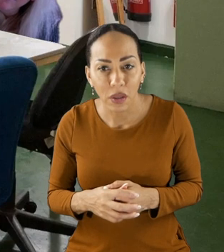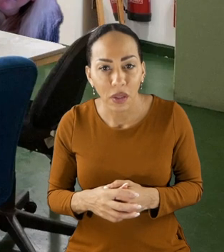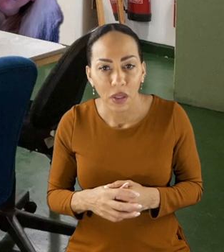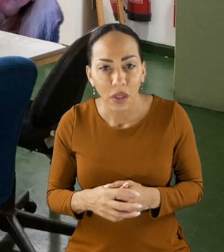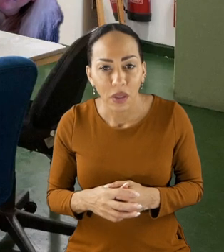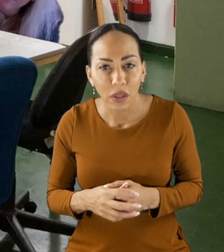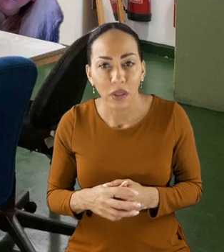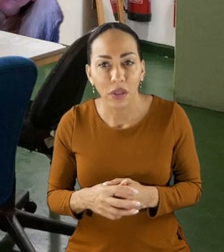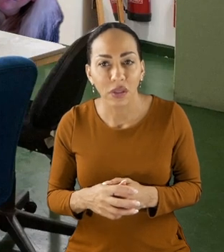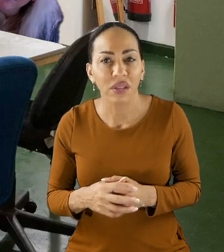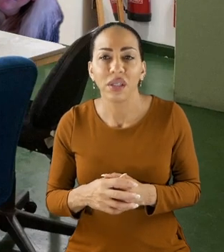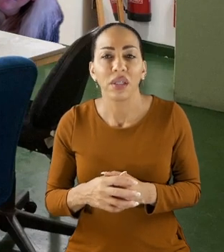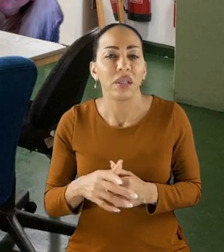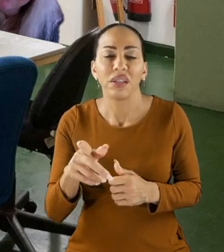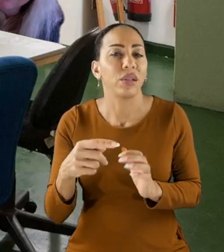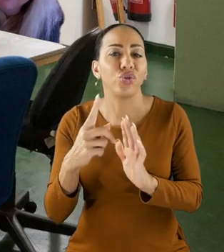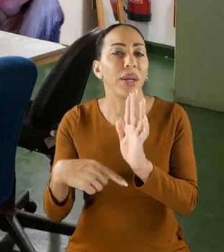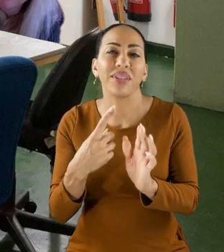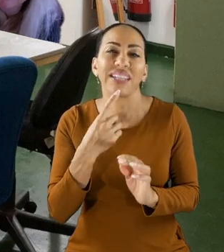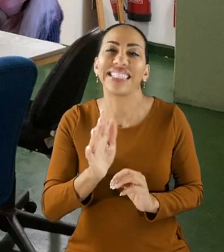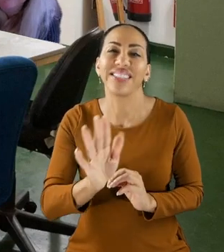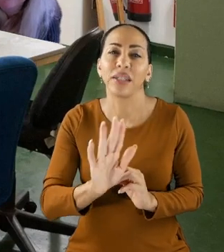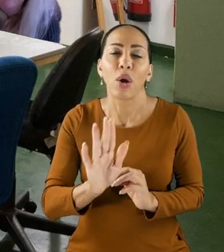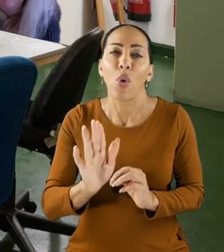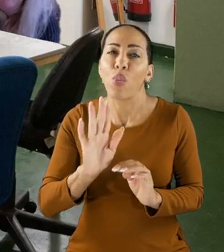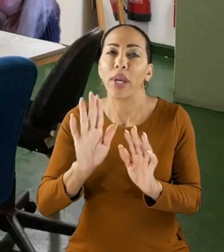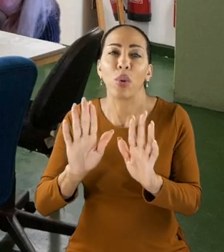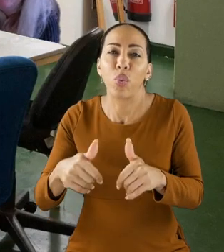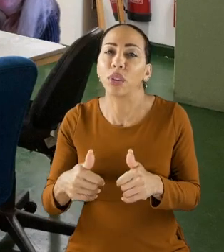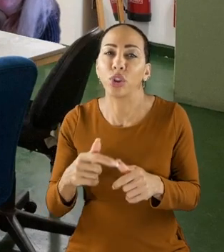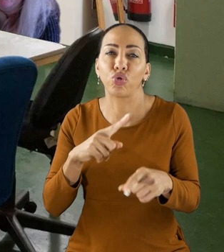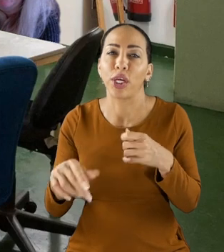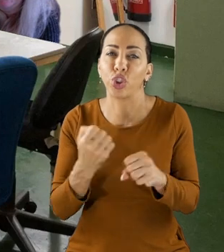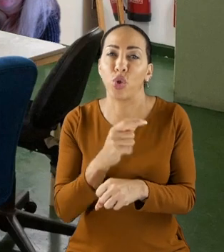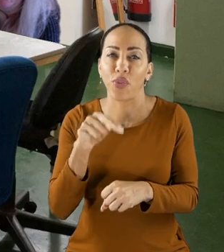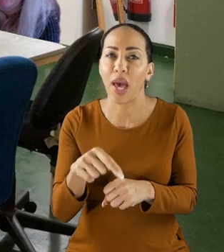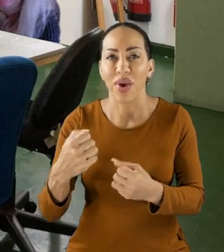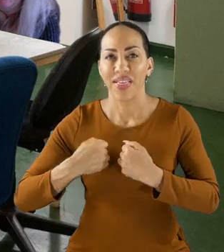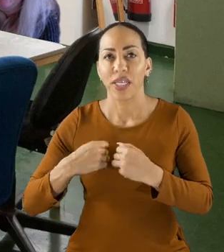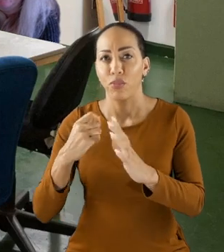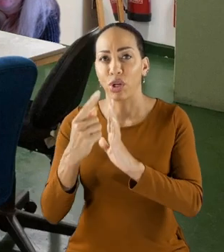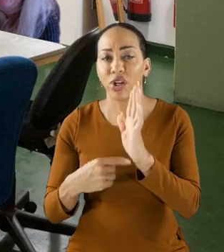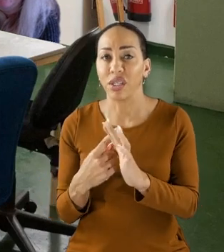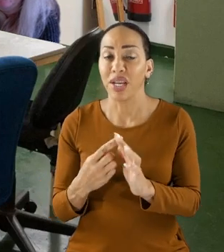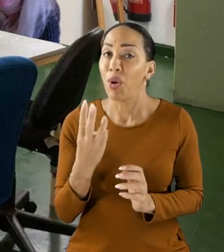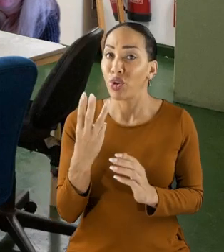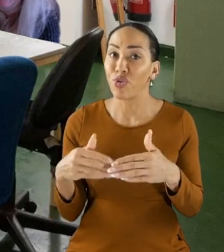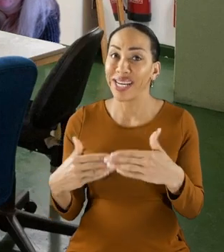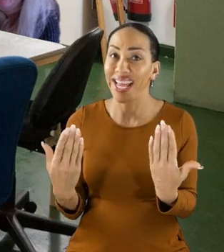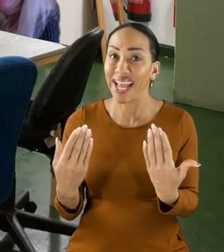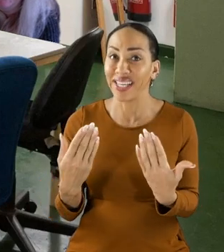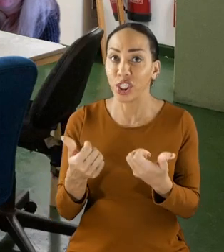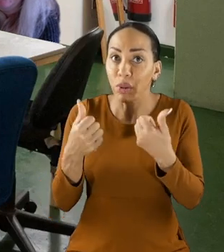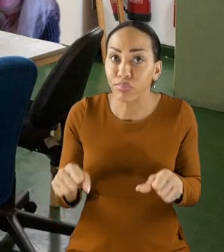Sorry, James, go ahead. I was going to say, that's not what we'll be working on. We wouldn't be trying to do that with this project, no. Given that it took